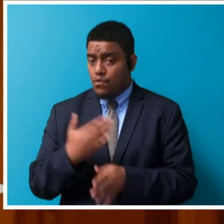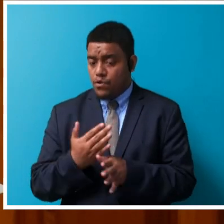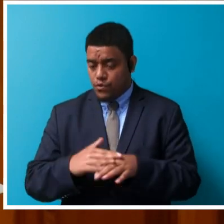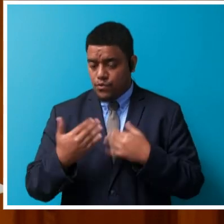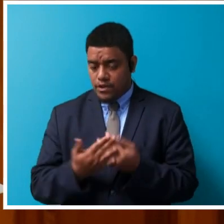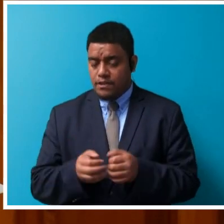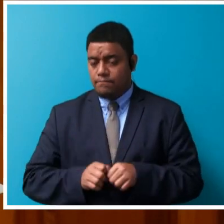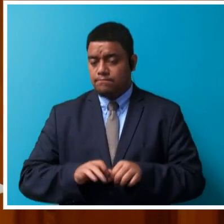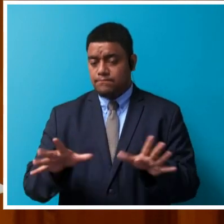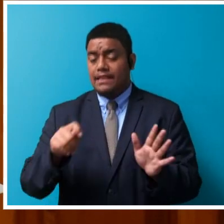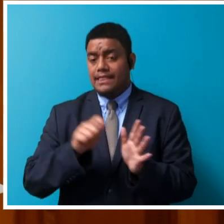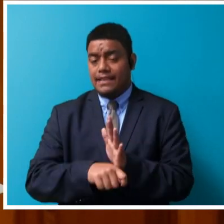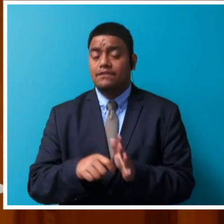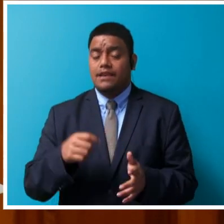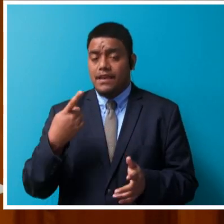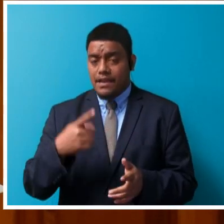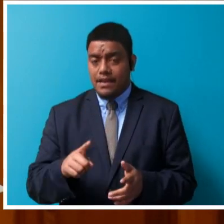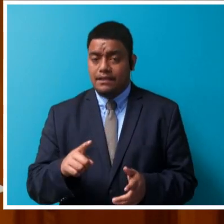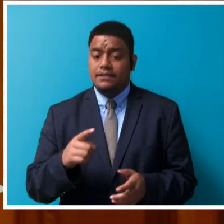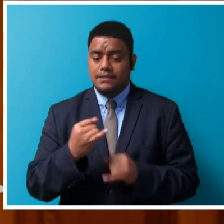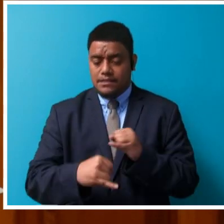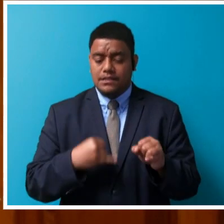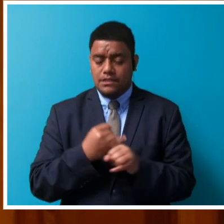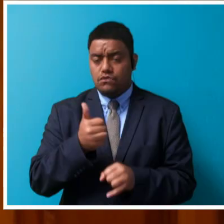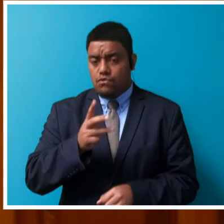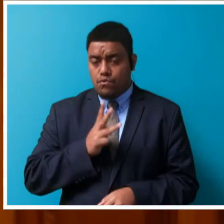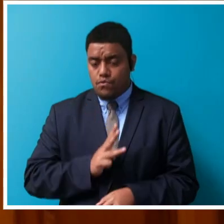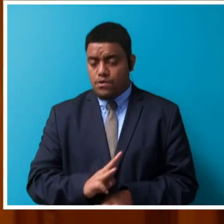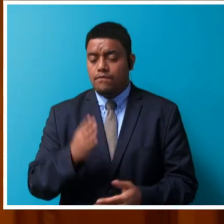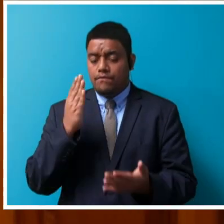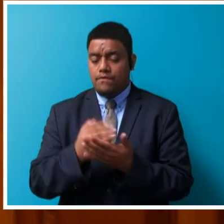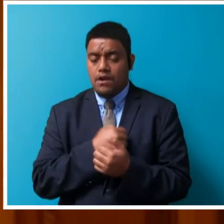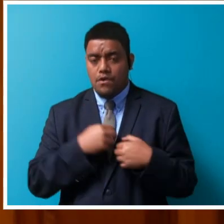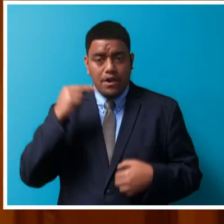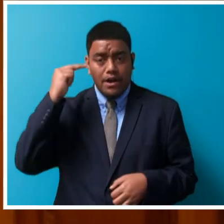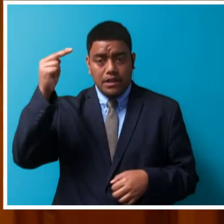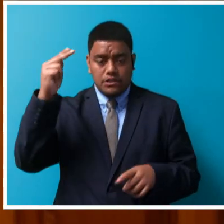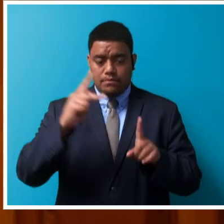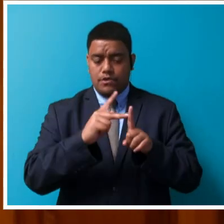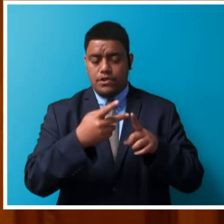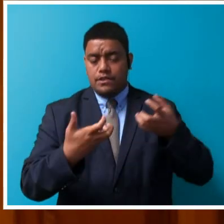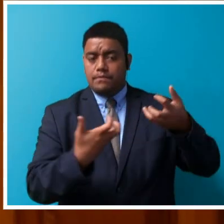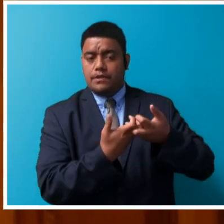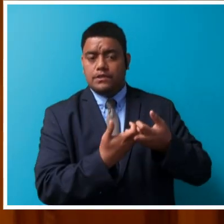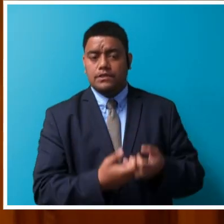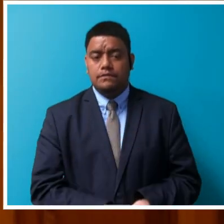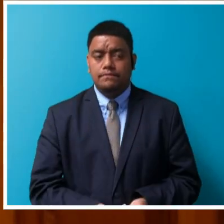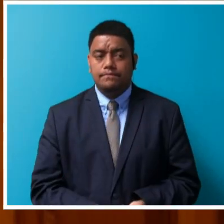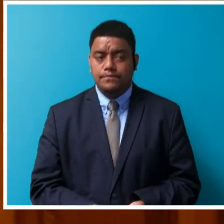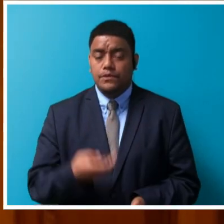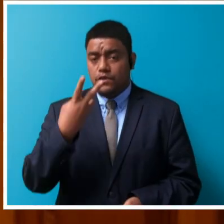Fijian taxpayer dollar further, aligning international goodwill directly with our national priorities. Mr. Speaker,